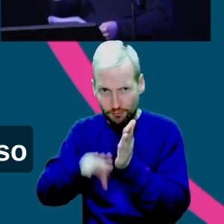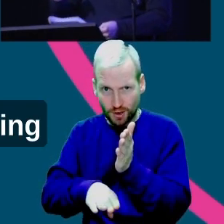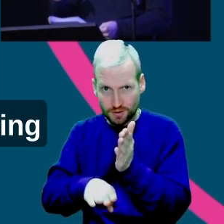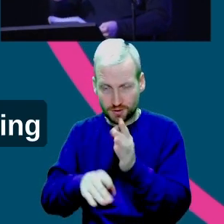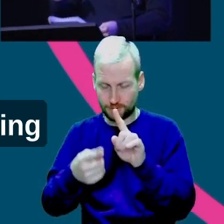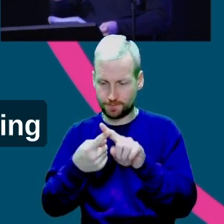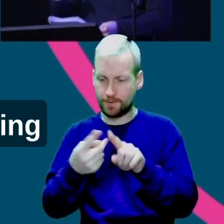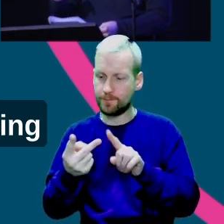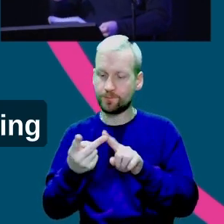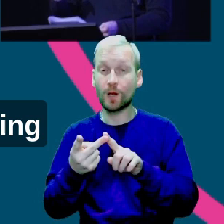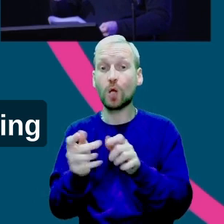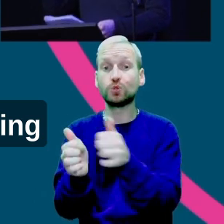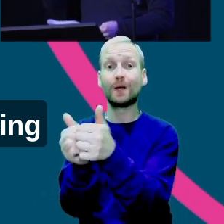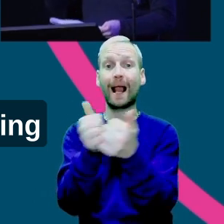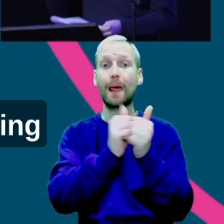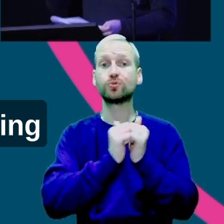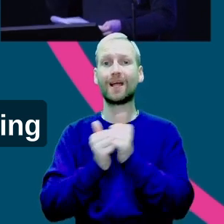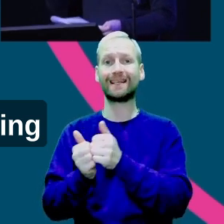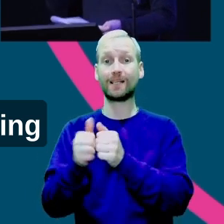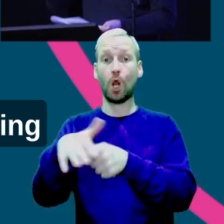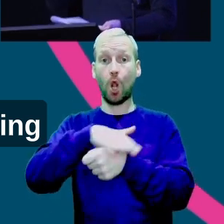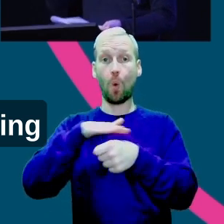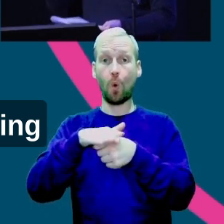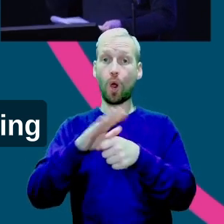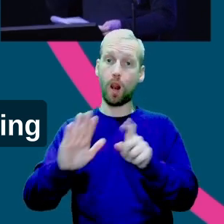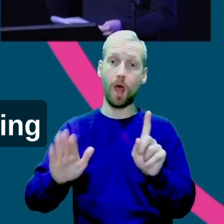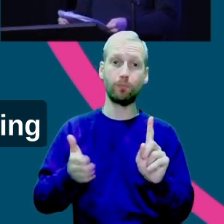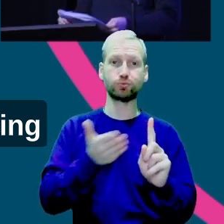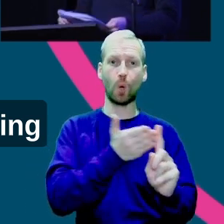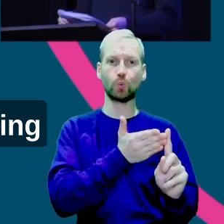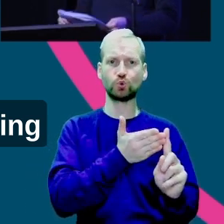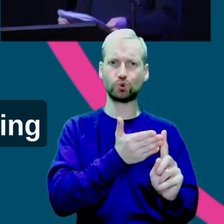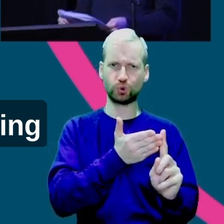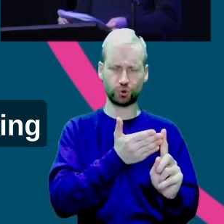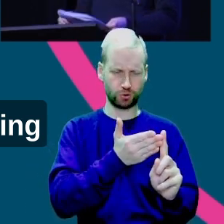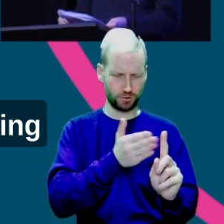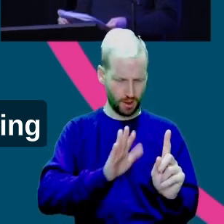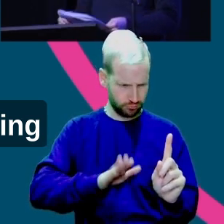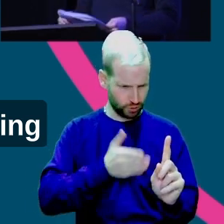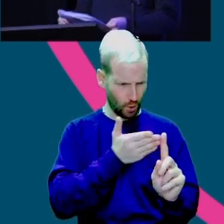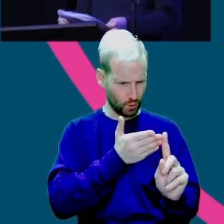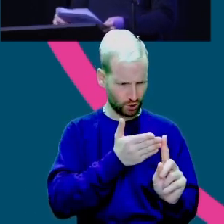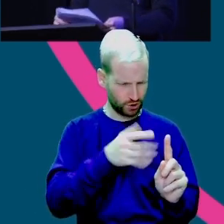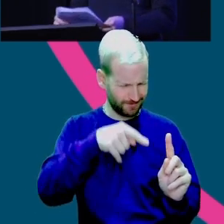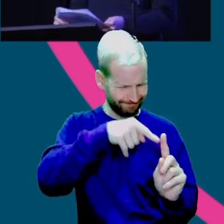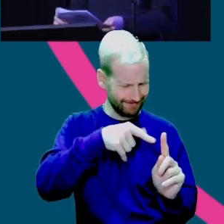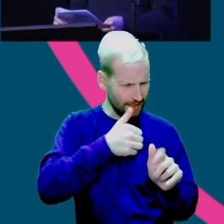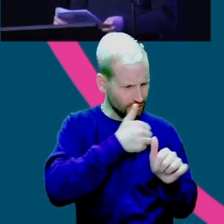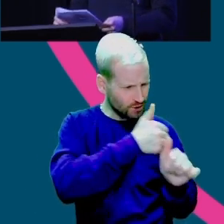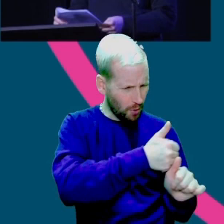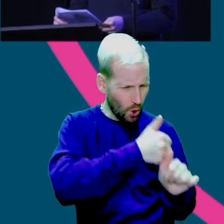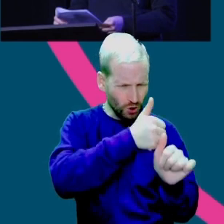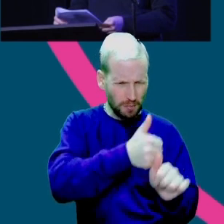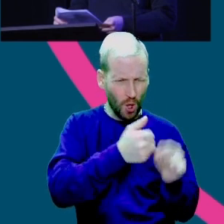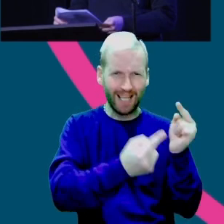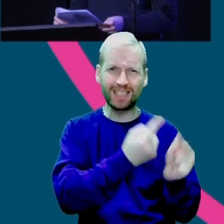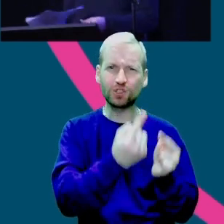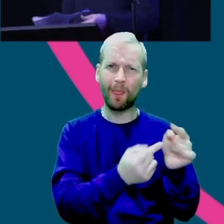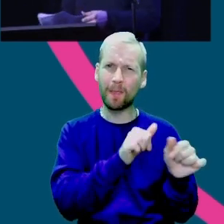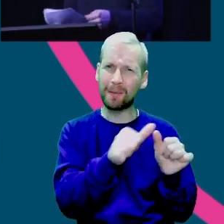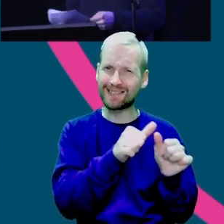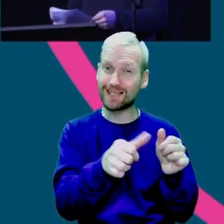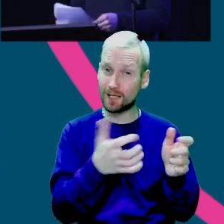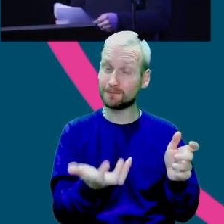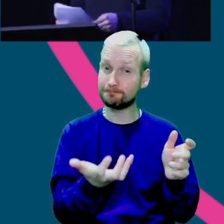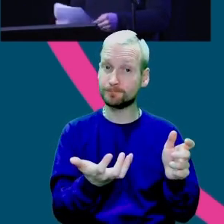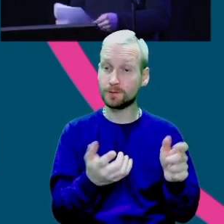also collaborate on local approaches to better supporting each other. So if this